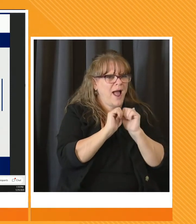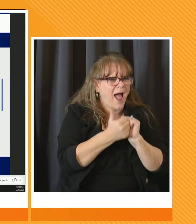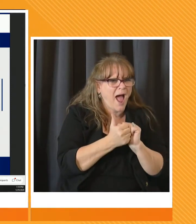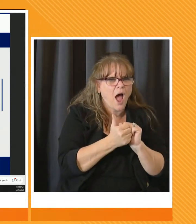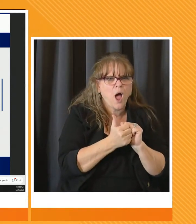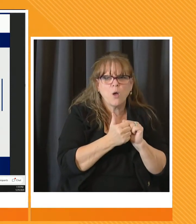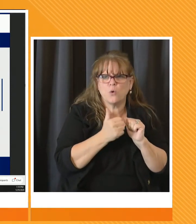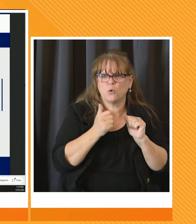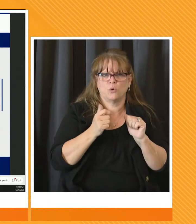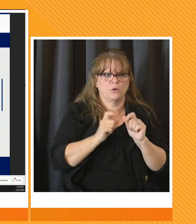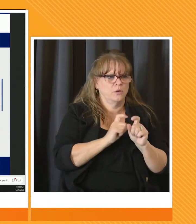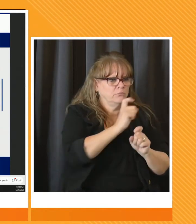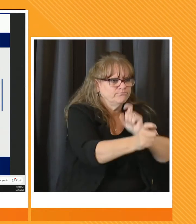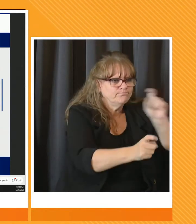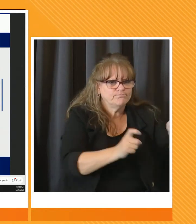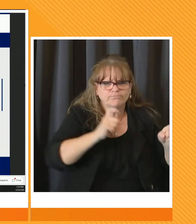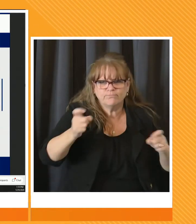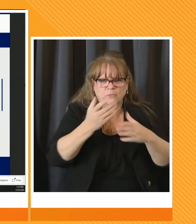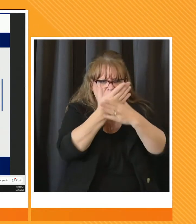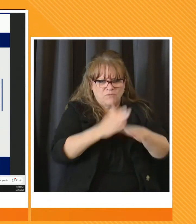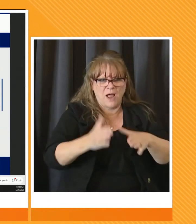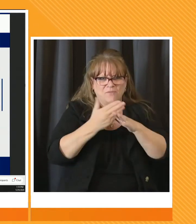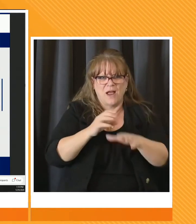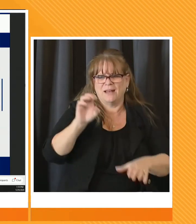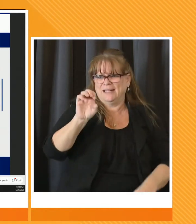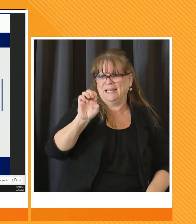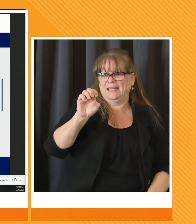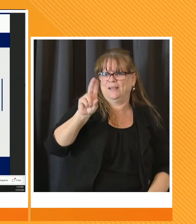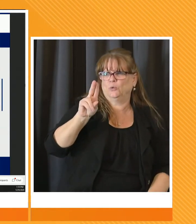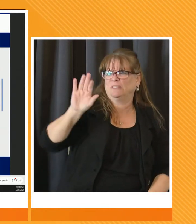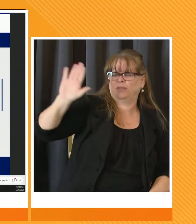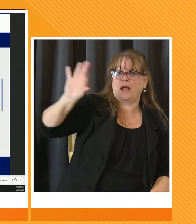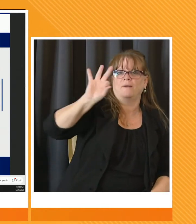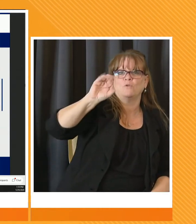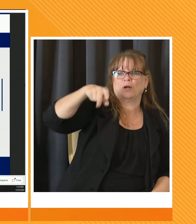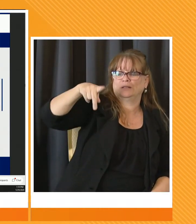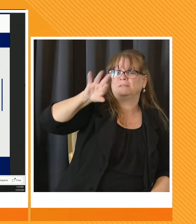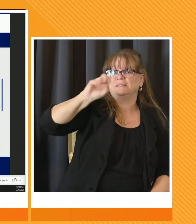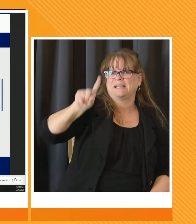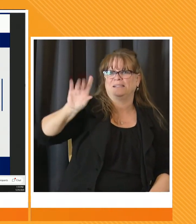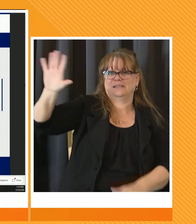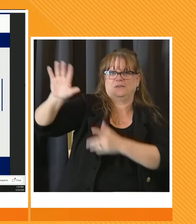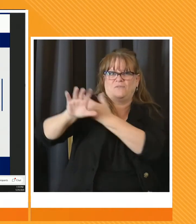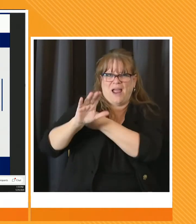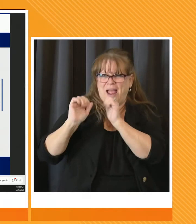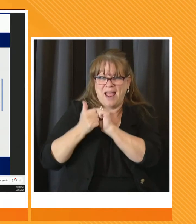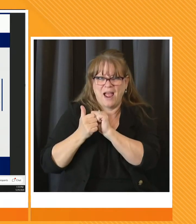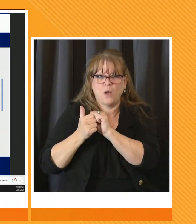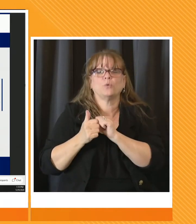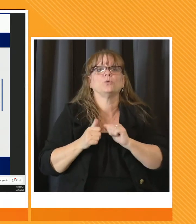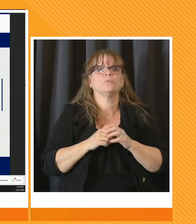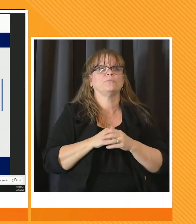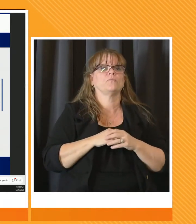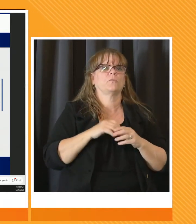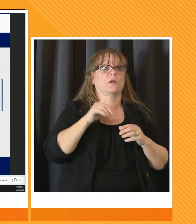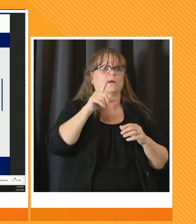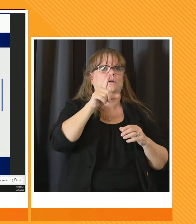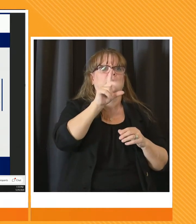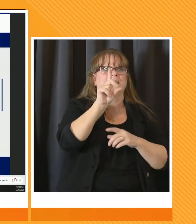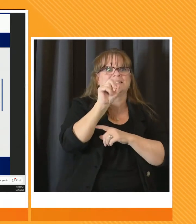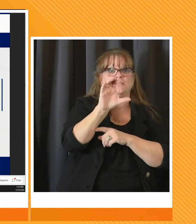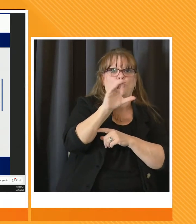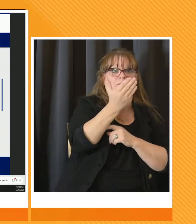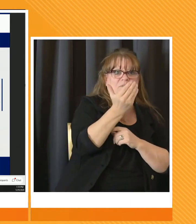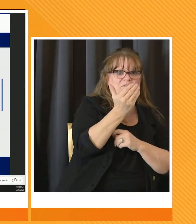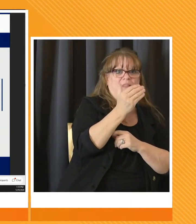receive our first shipment of Pfizer somewhere between December 13th and 16th, and then Moderna will come approximately 1 week